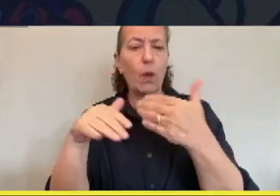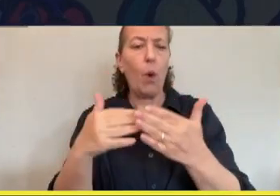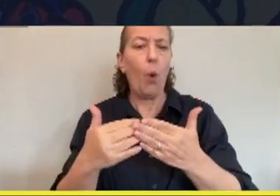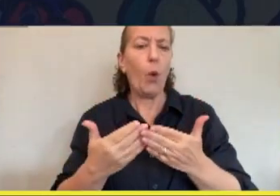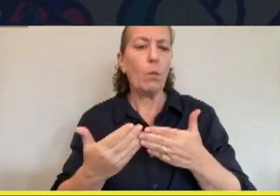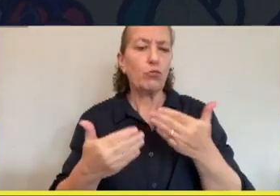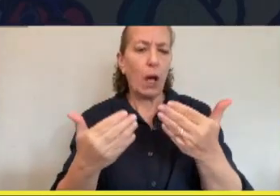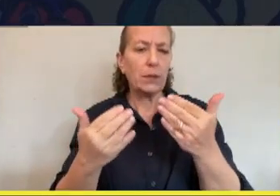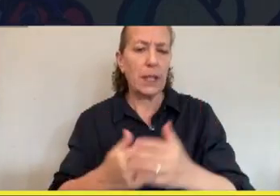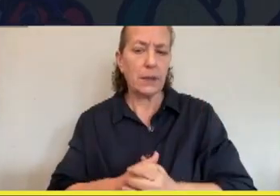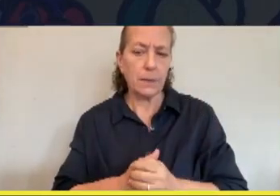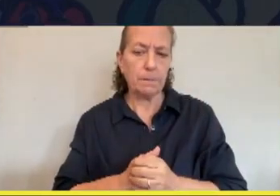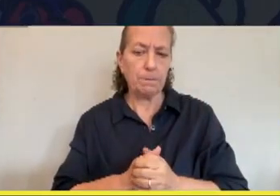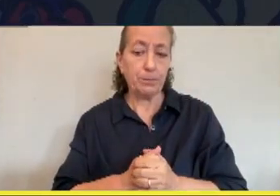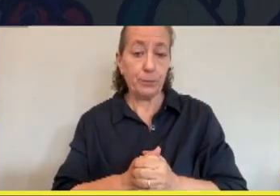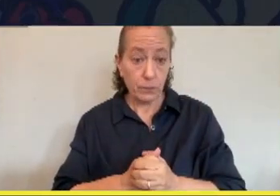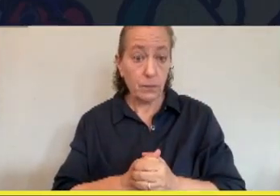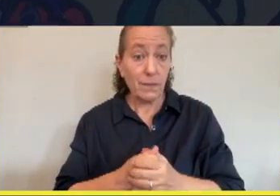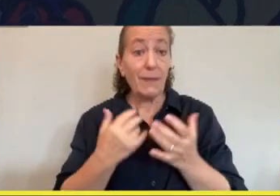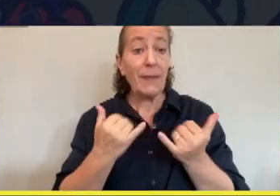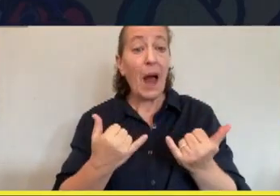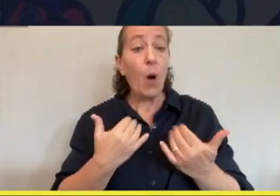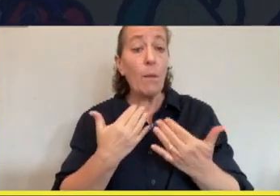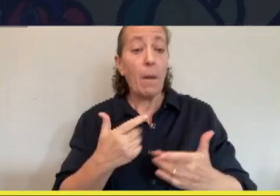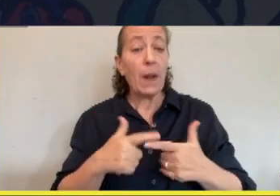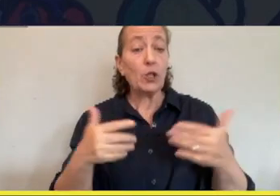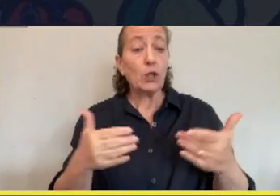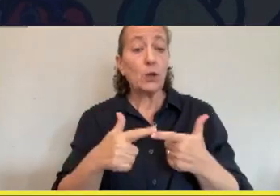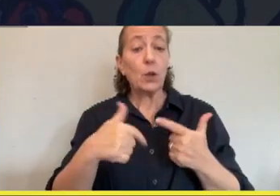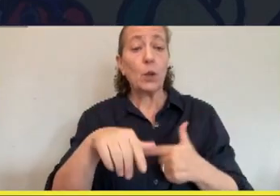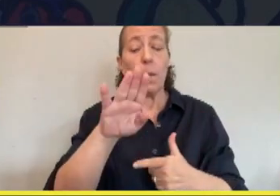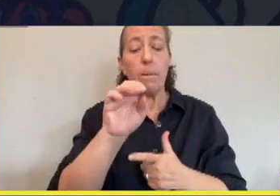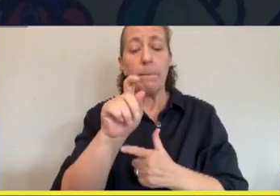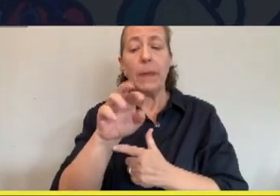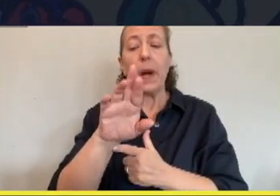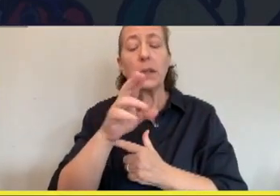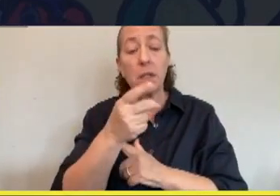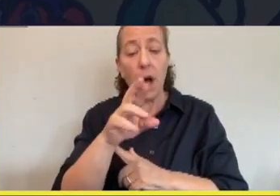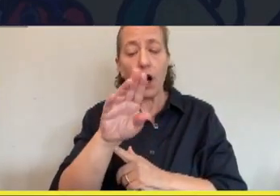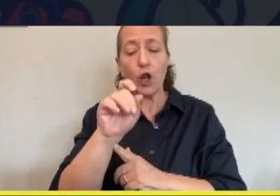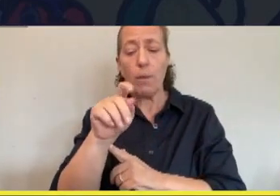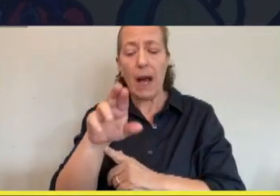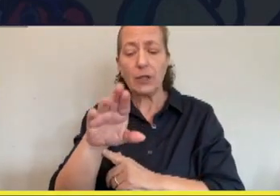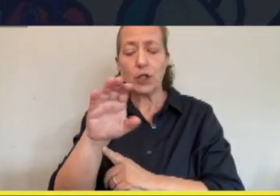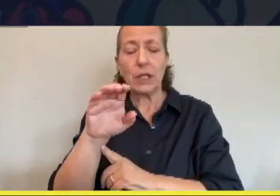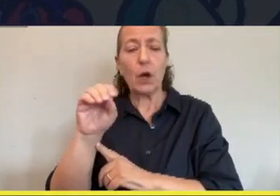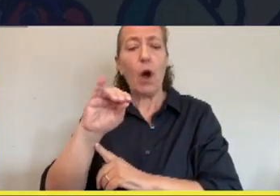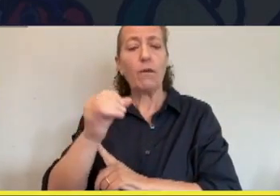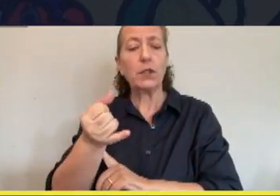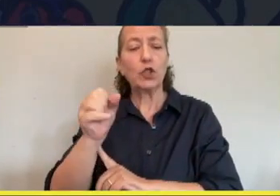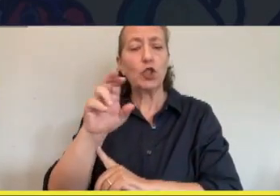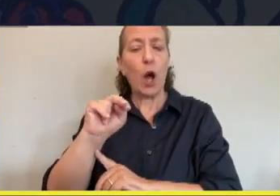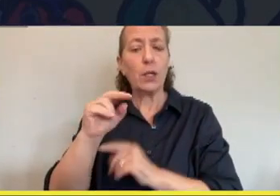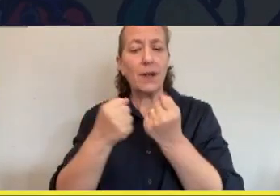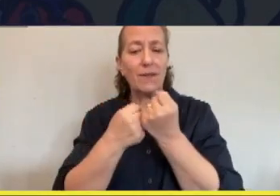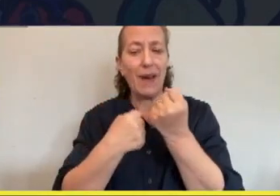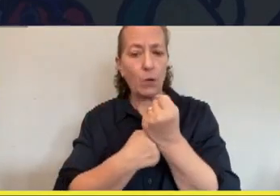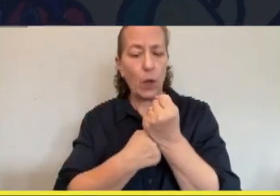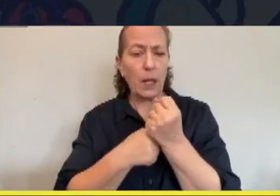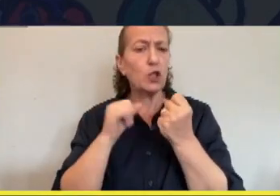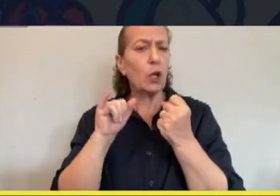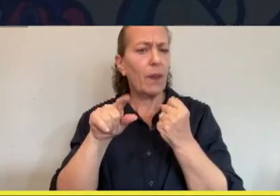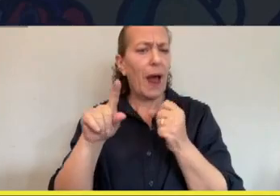my pleasure to introduce to you Dr. Richard Besser, President and CEO of the Robert Wood Johnson Foundation, a position he has held since April